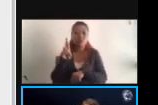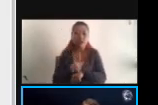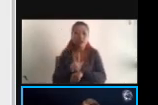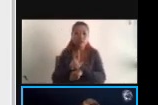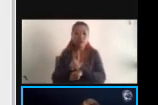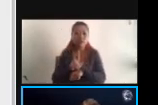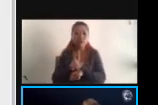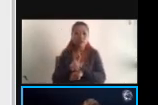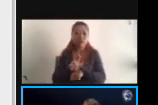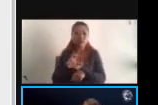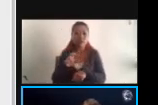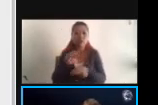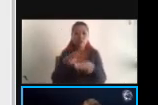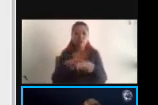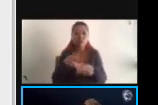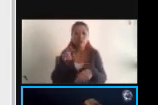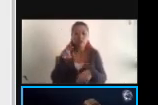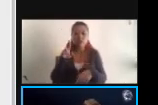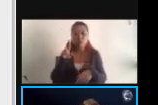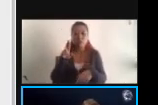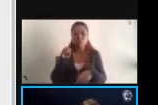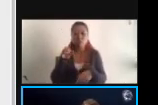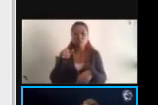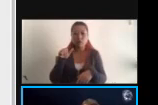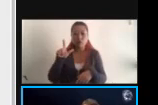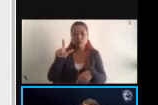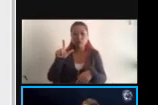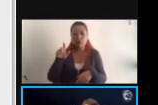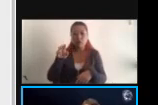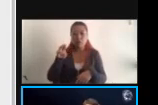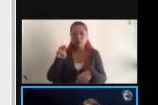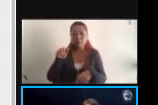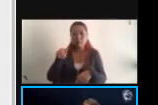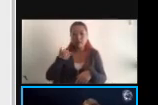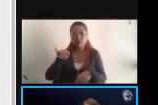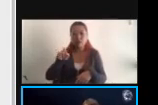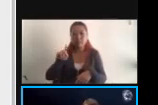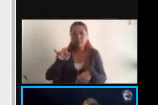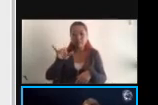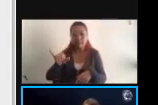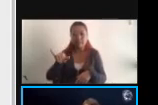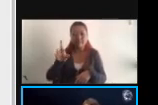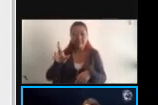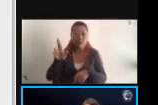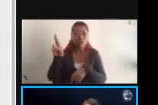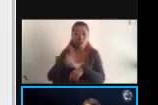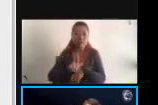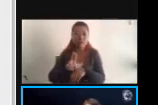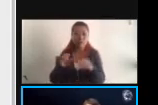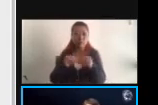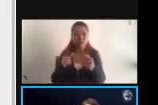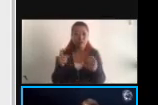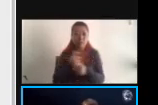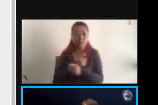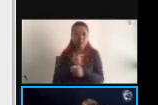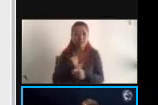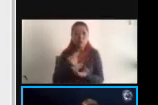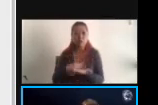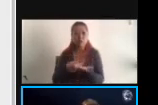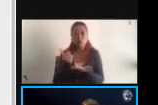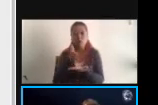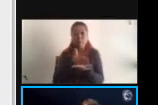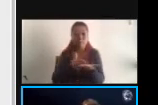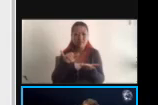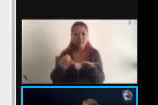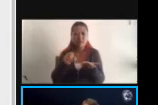the Royal Majesty. This particular grounding was a much more complex event. I'm just going to talk about one aspect of